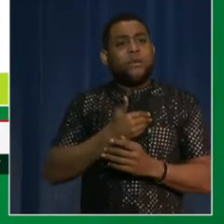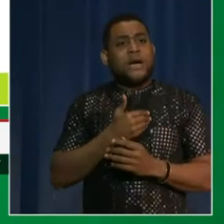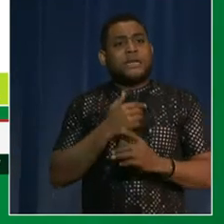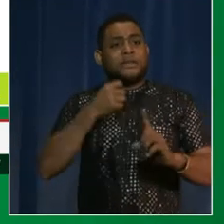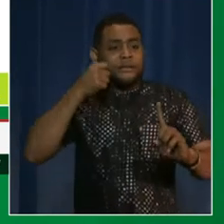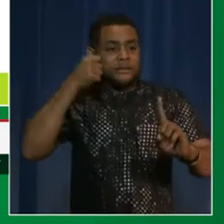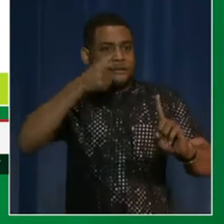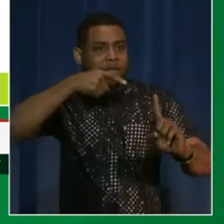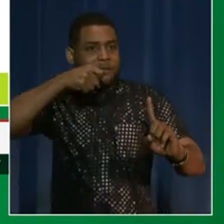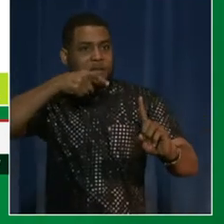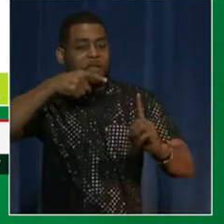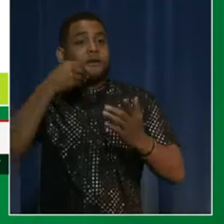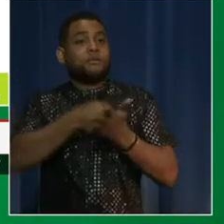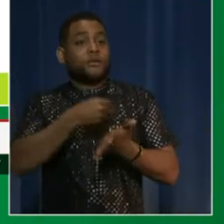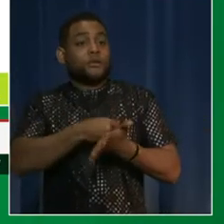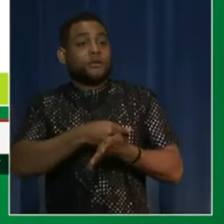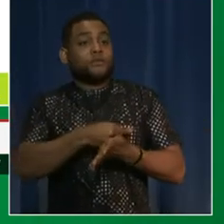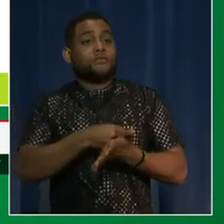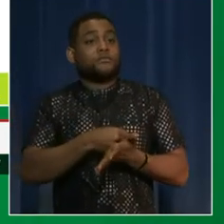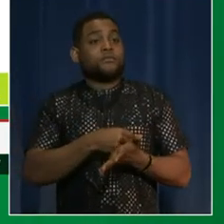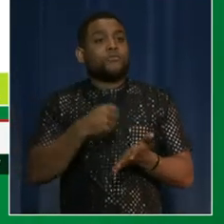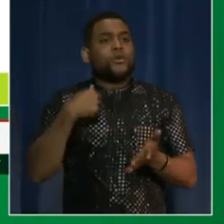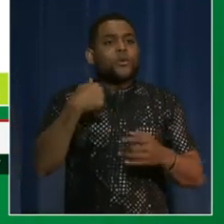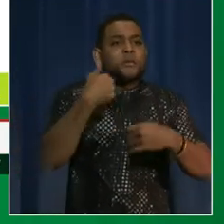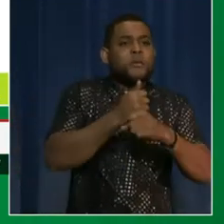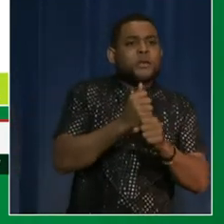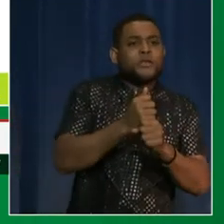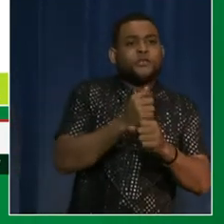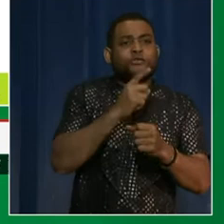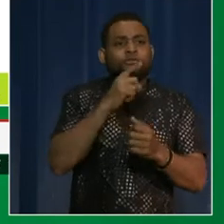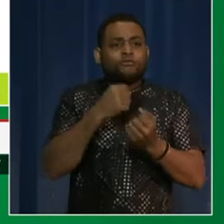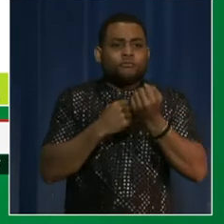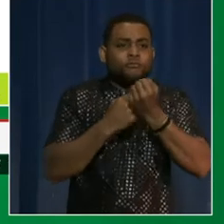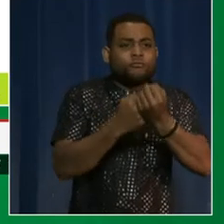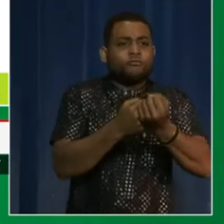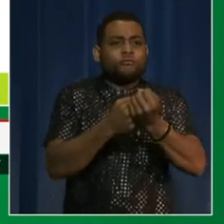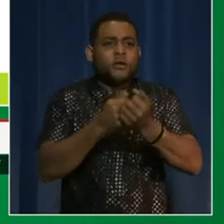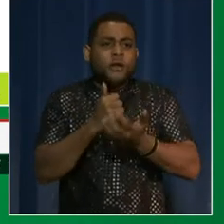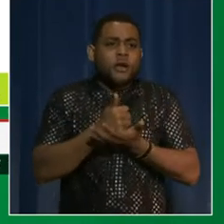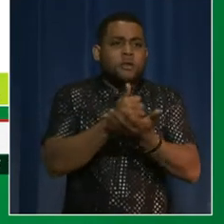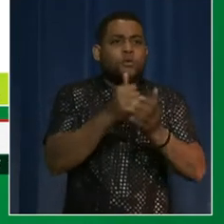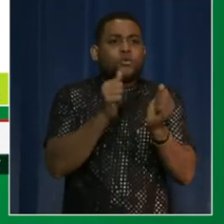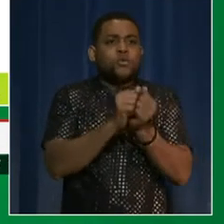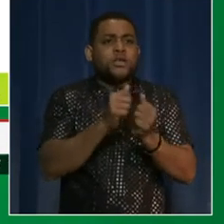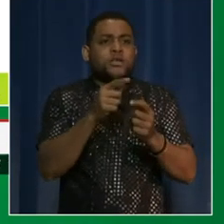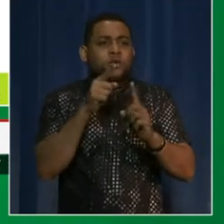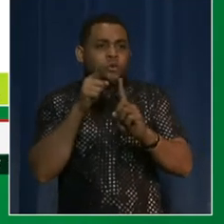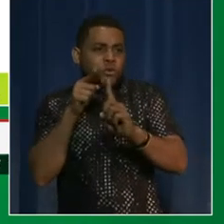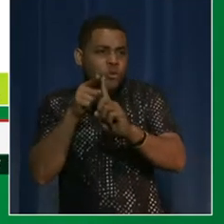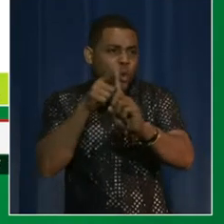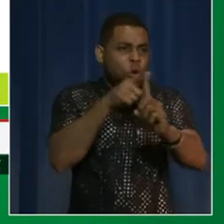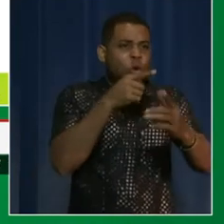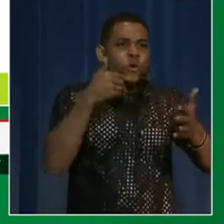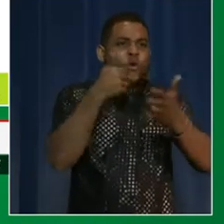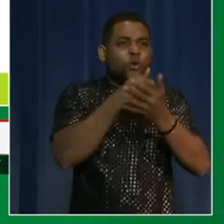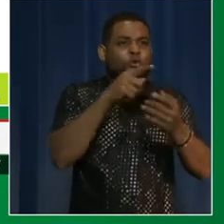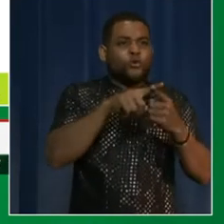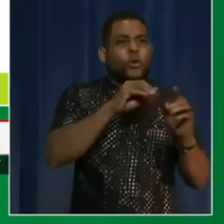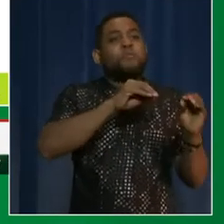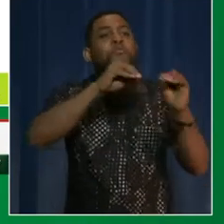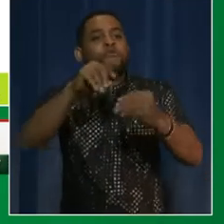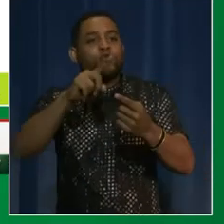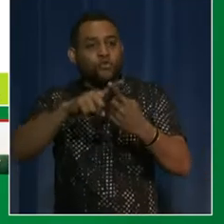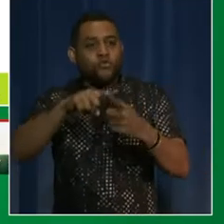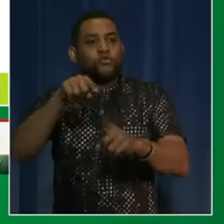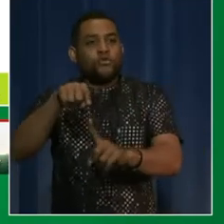deep investment in affordable housing to help us move towards those climate goals. Using these dollars, we stood up the Affordable Housing Retrofit